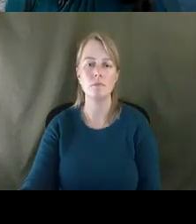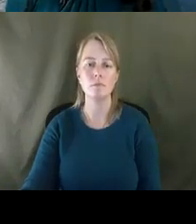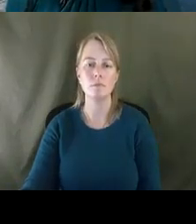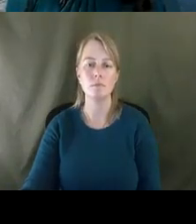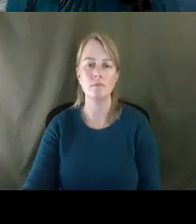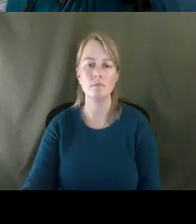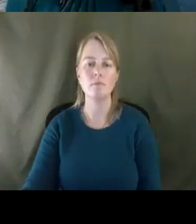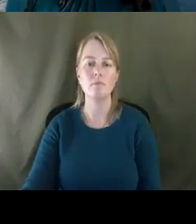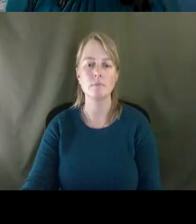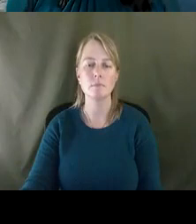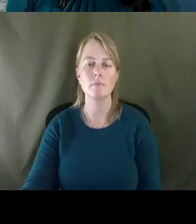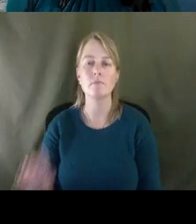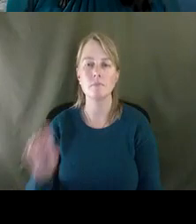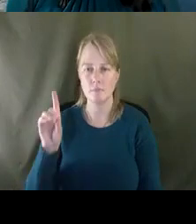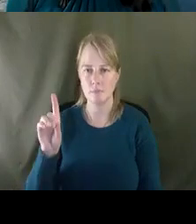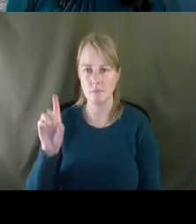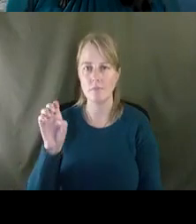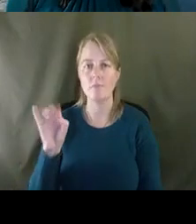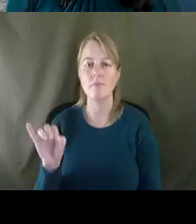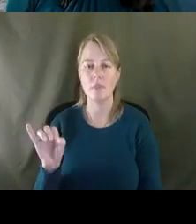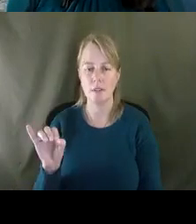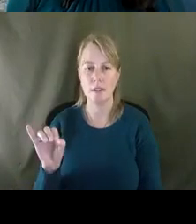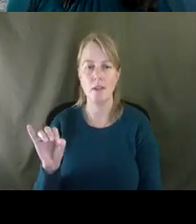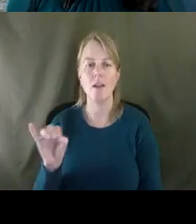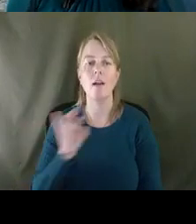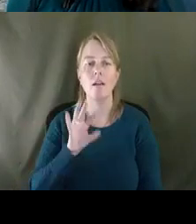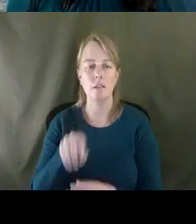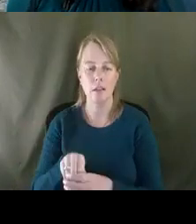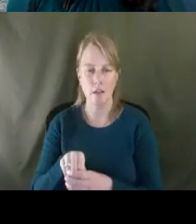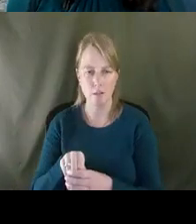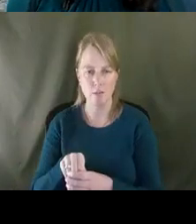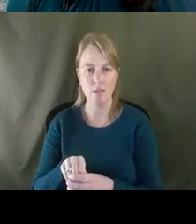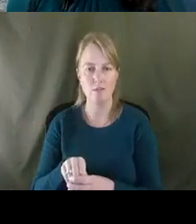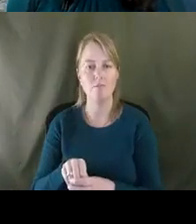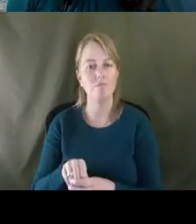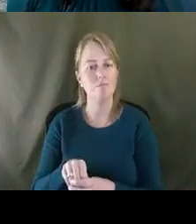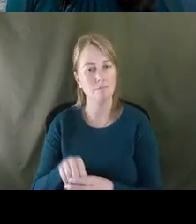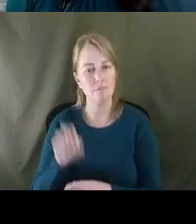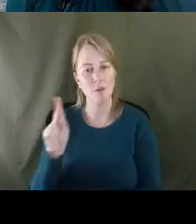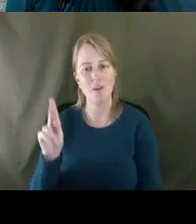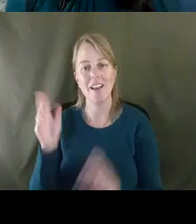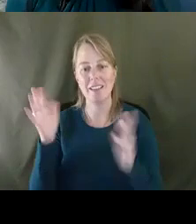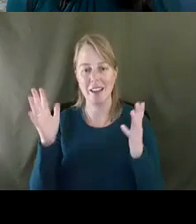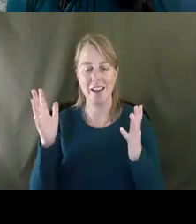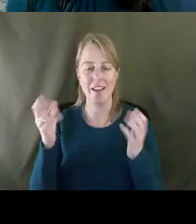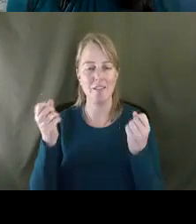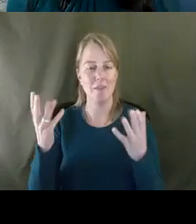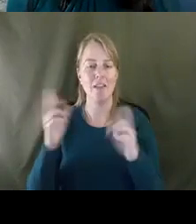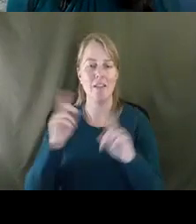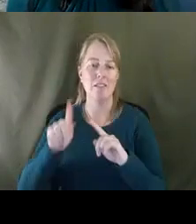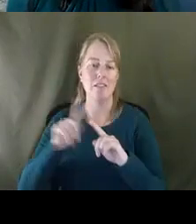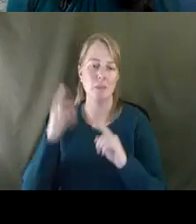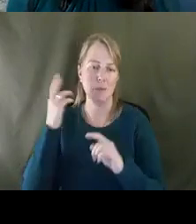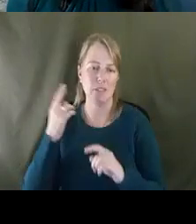Oh, DEI, yes, engagement. Oh goodness, yay, we're getting all kinds of different